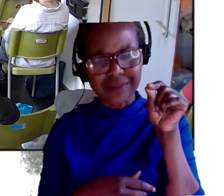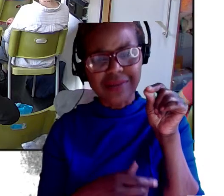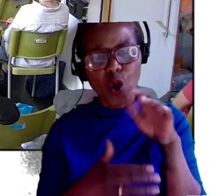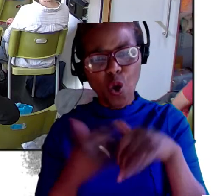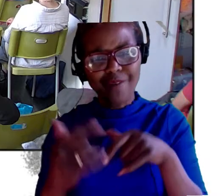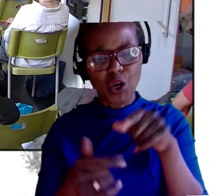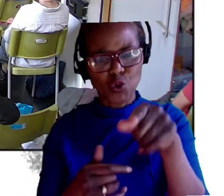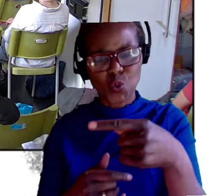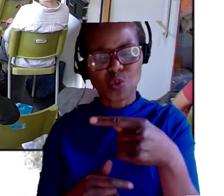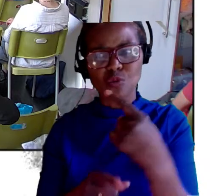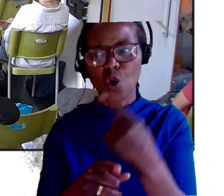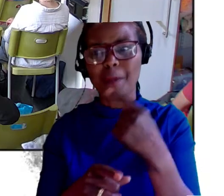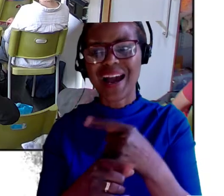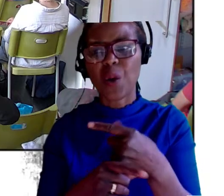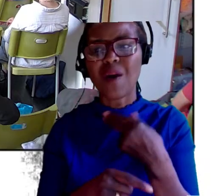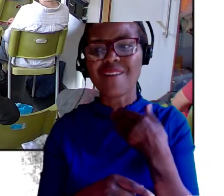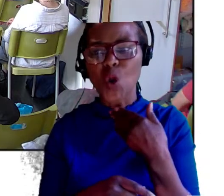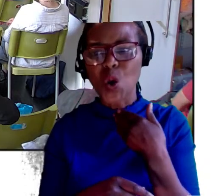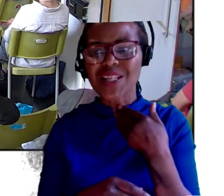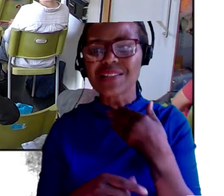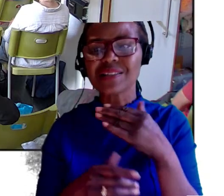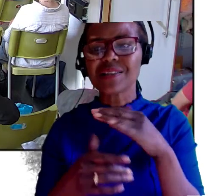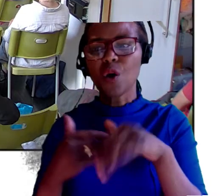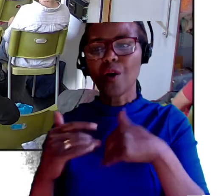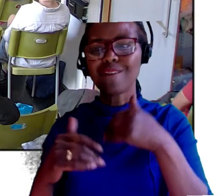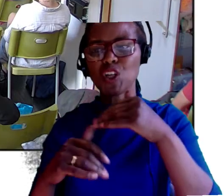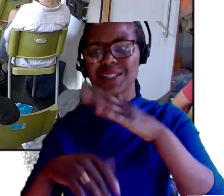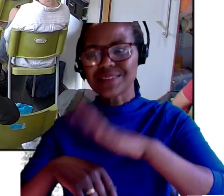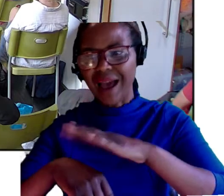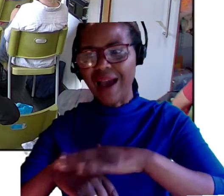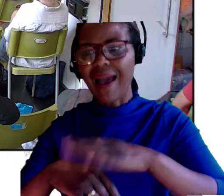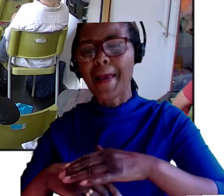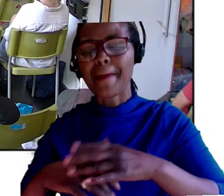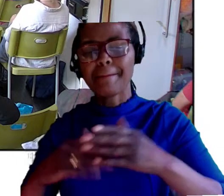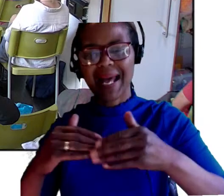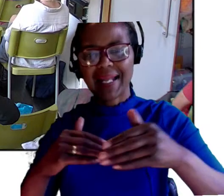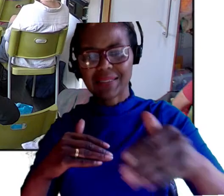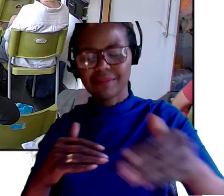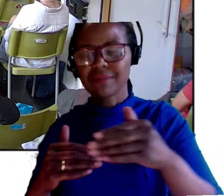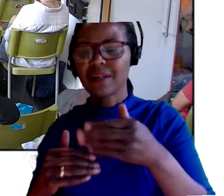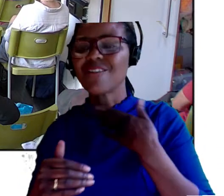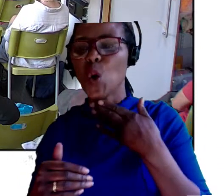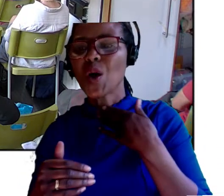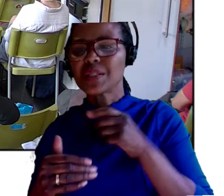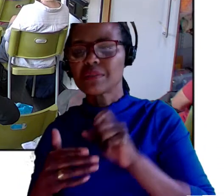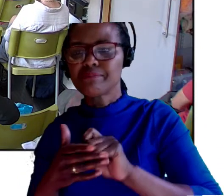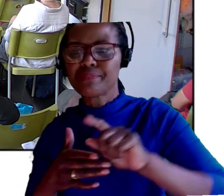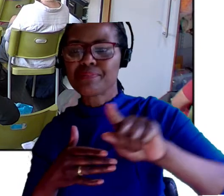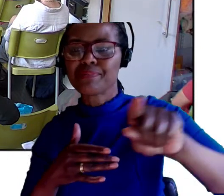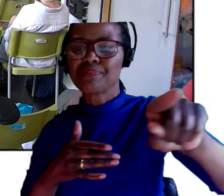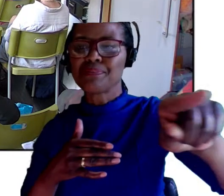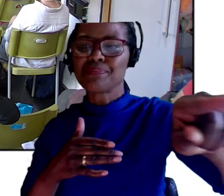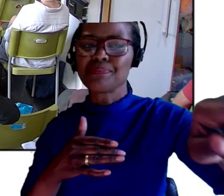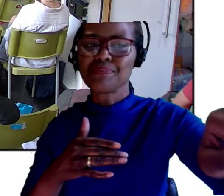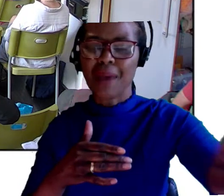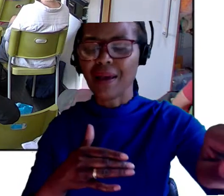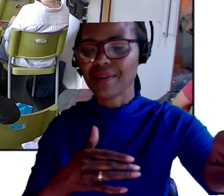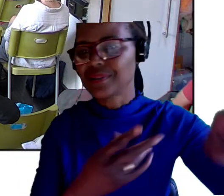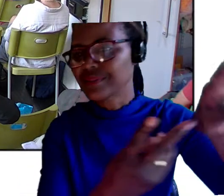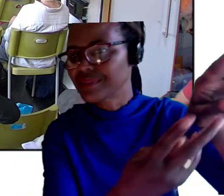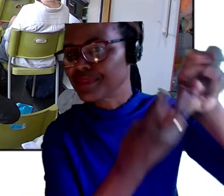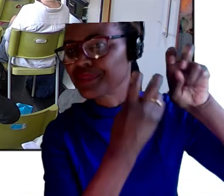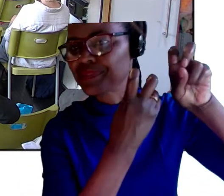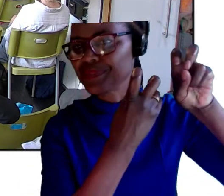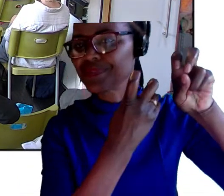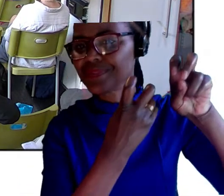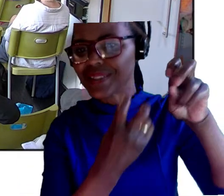voice over time and across people, and wanted to hear a little bit about that, if you don't mind sharing. I think